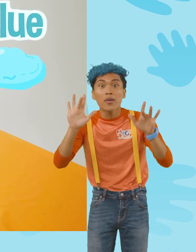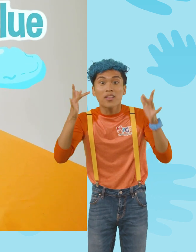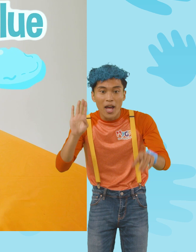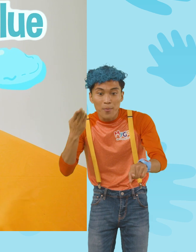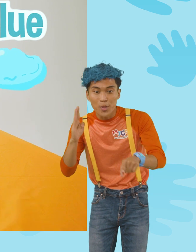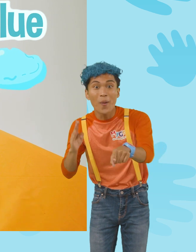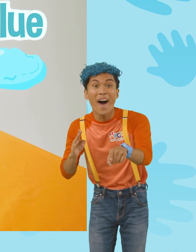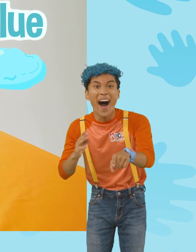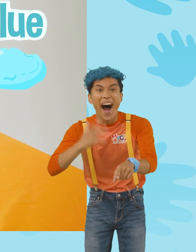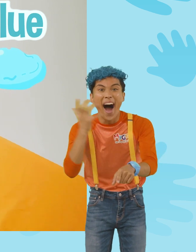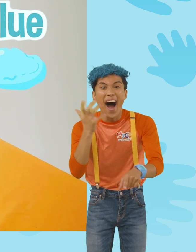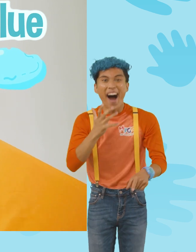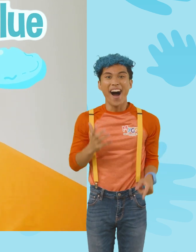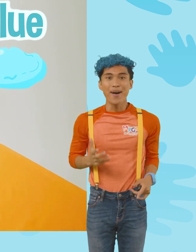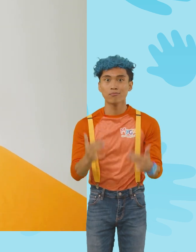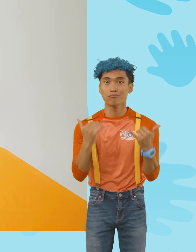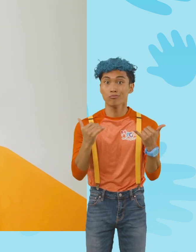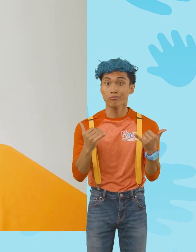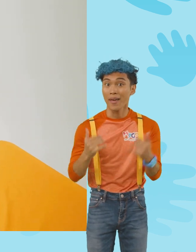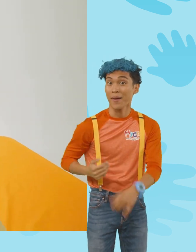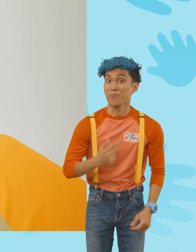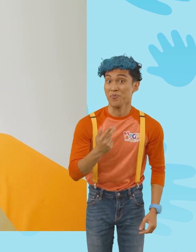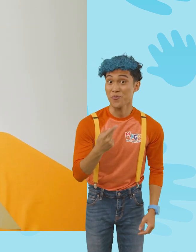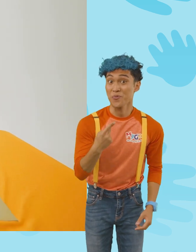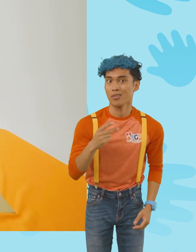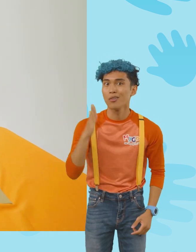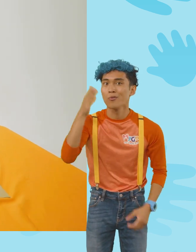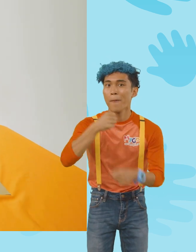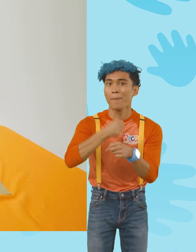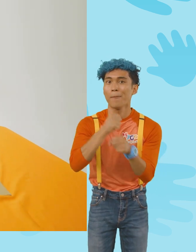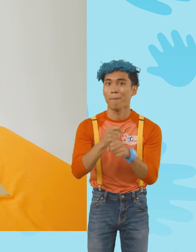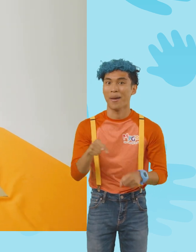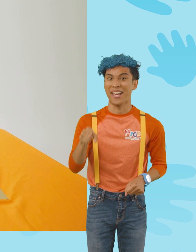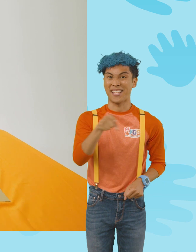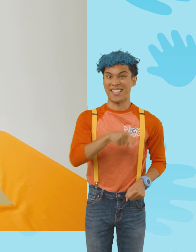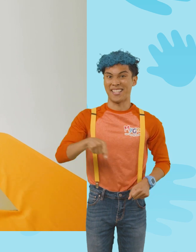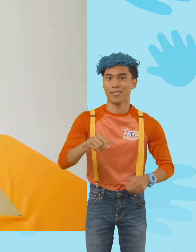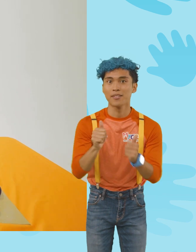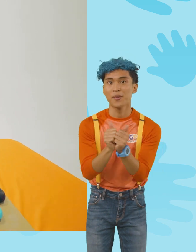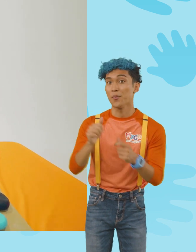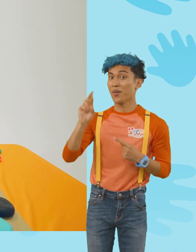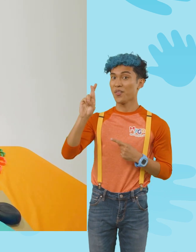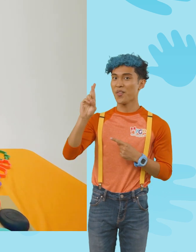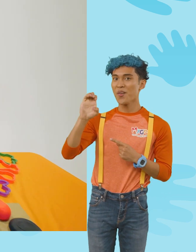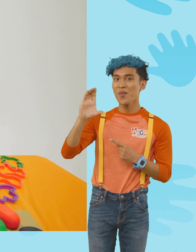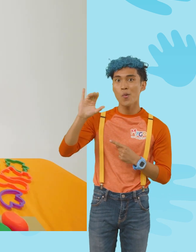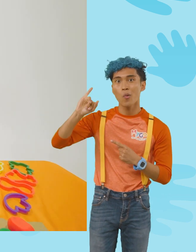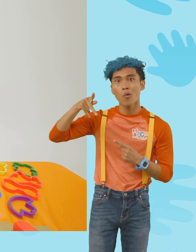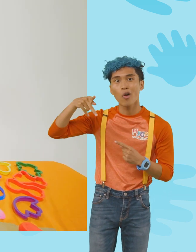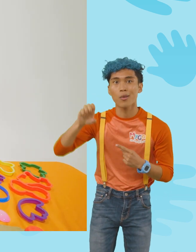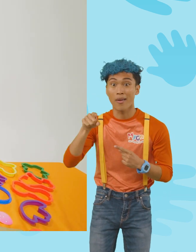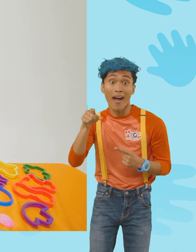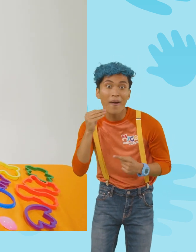blue. Whoa! And today, yeah, you and I are gonna make some of this. Yeah, and this recipe you can make